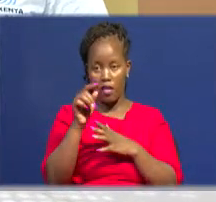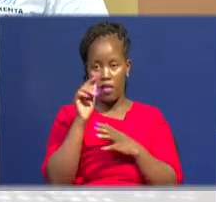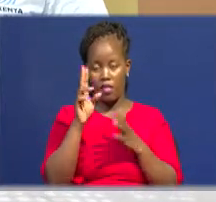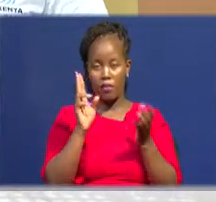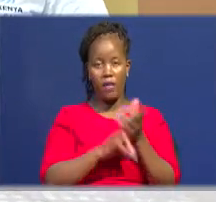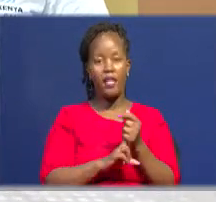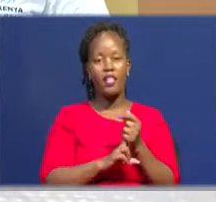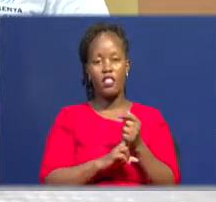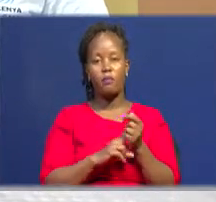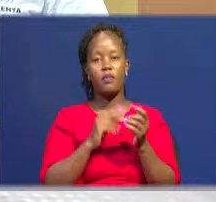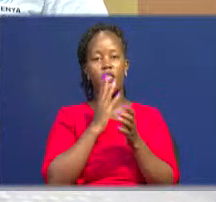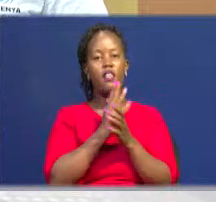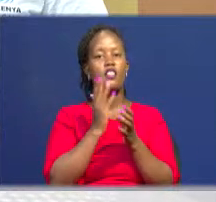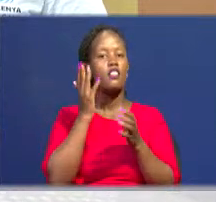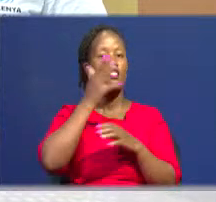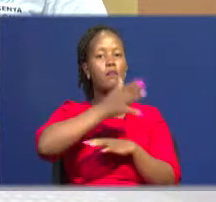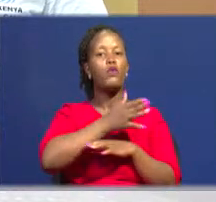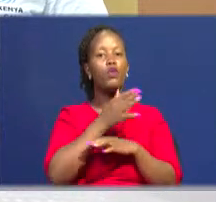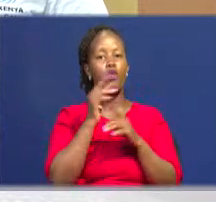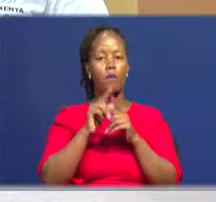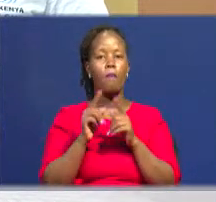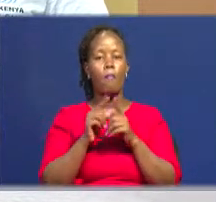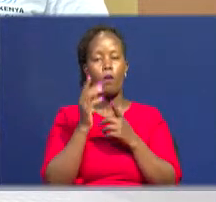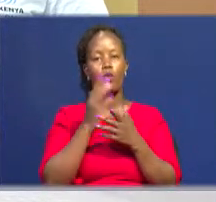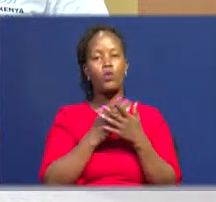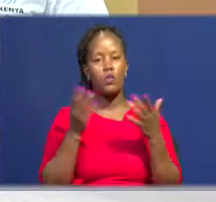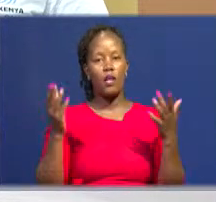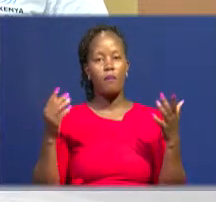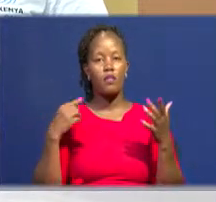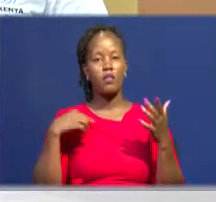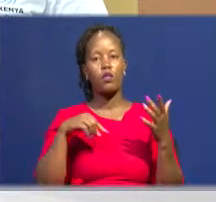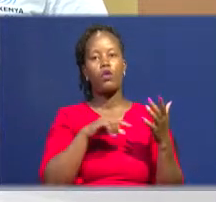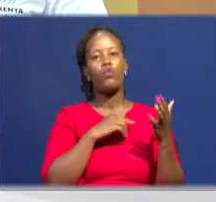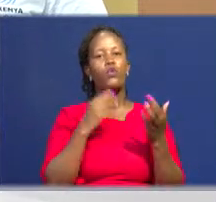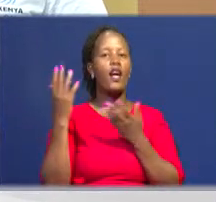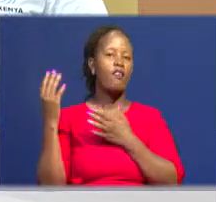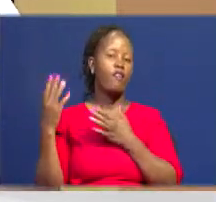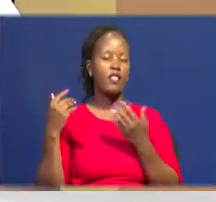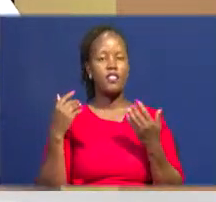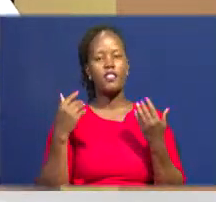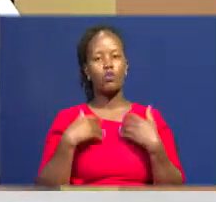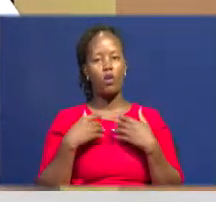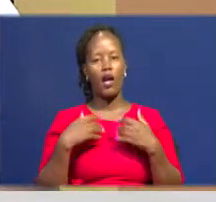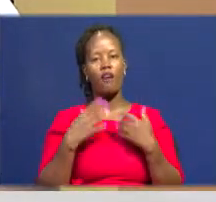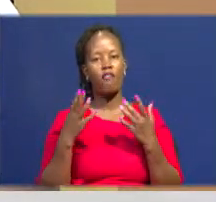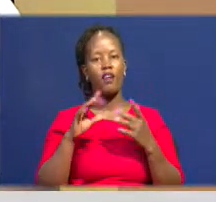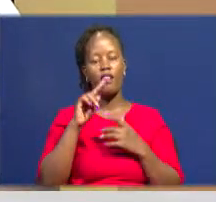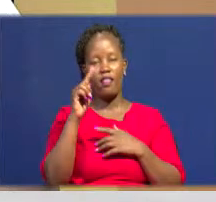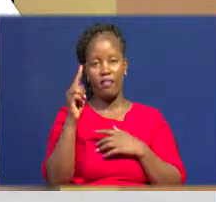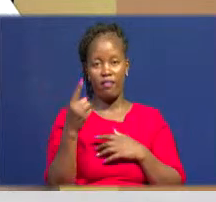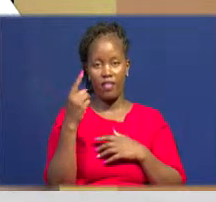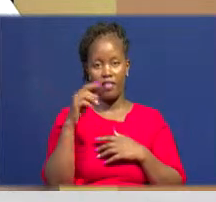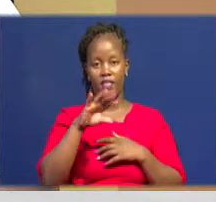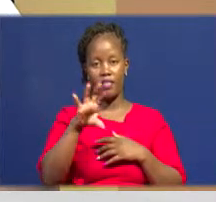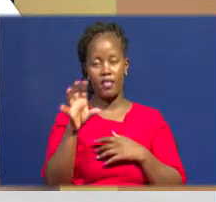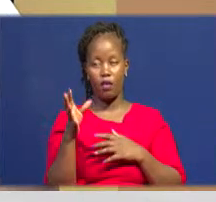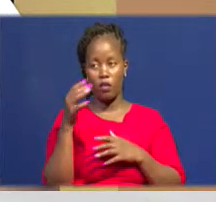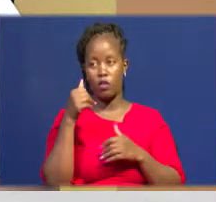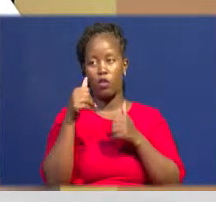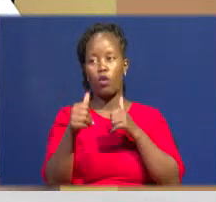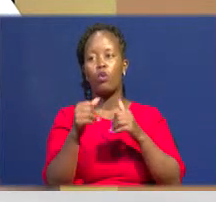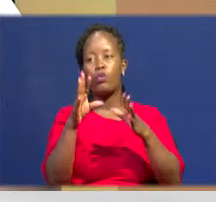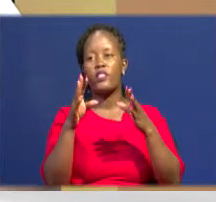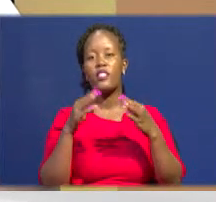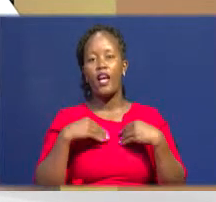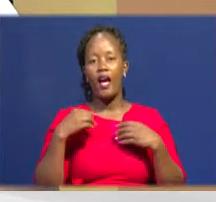Kenya Beach Games, and it's something that we're looking forward to build and build a legacy, since it's the first county that welcomed us. So